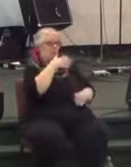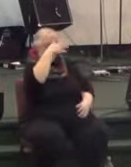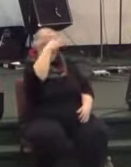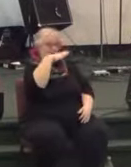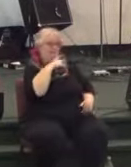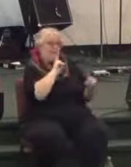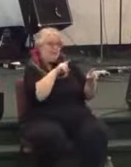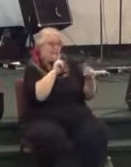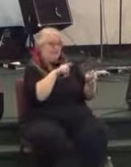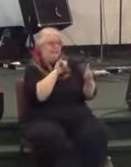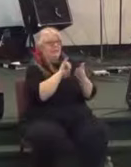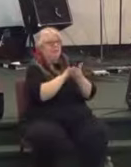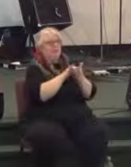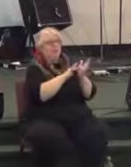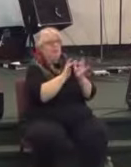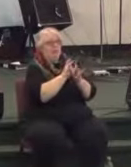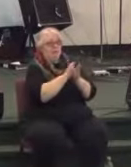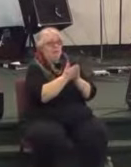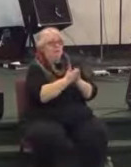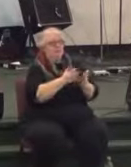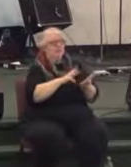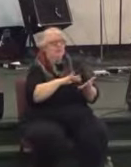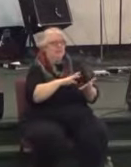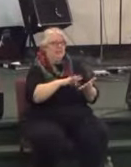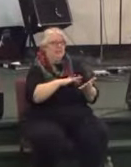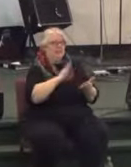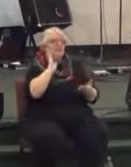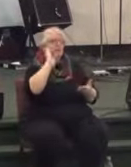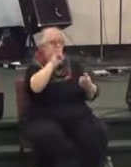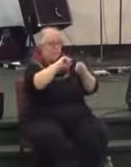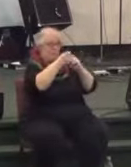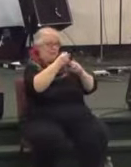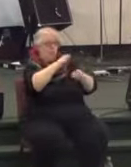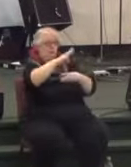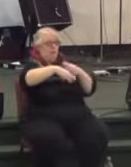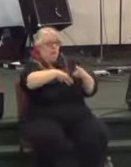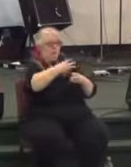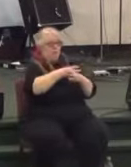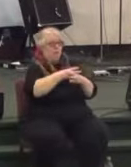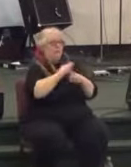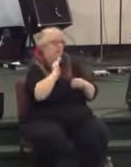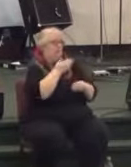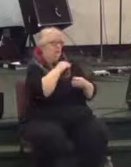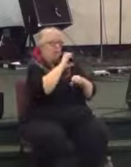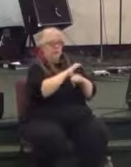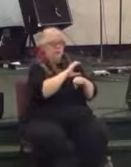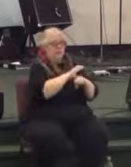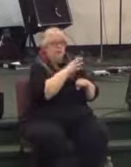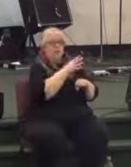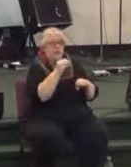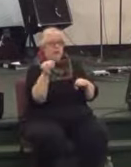will forever change the world and change the church and change our families if we can get our